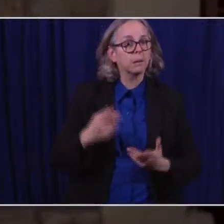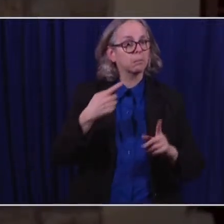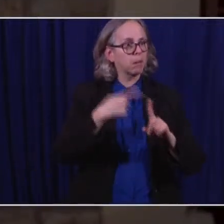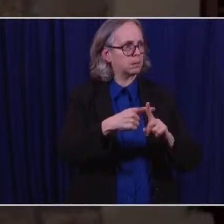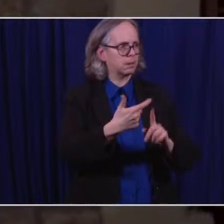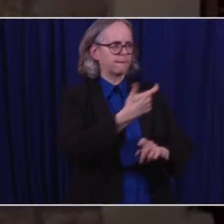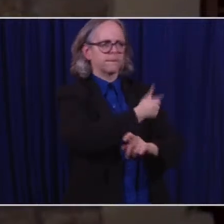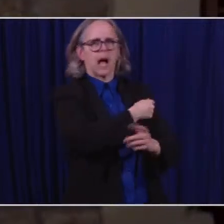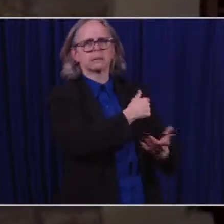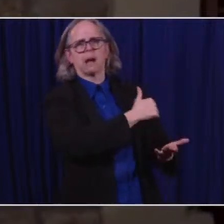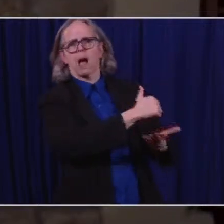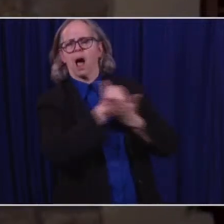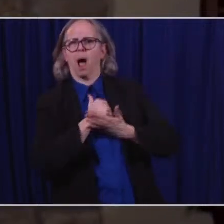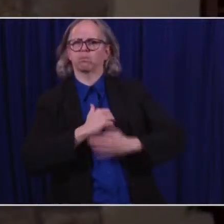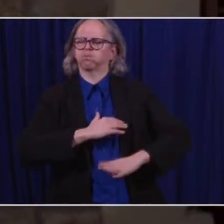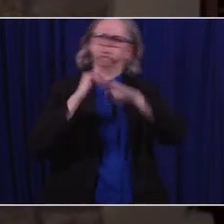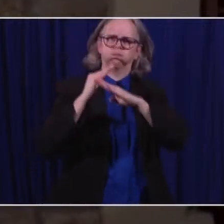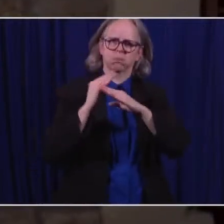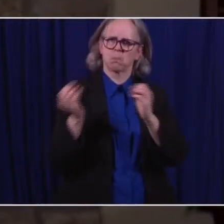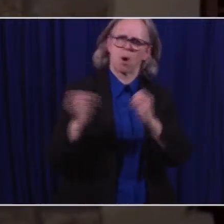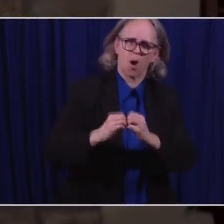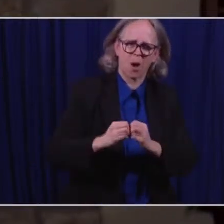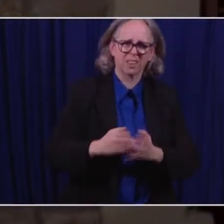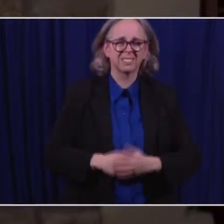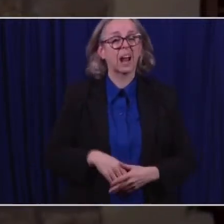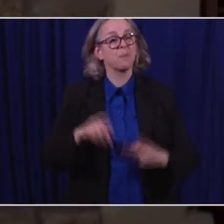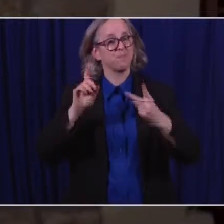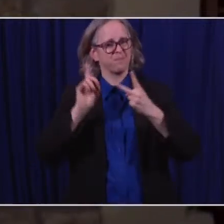in regard to severe asthma. I'm going to